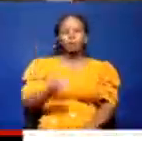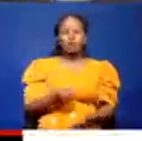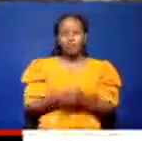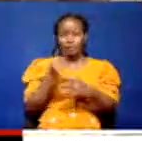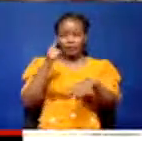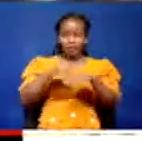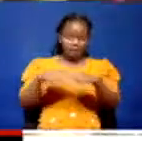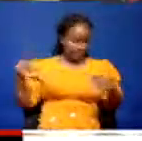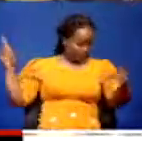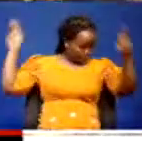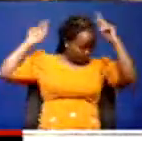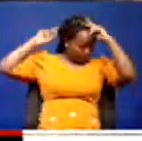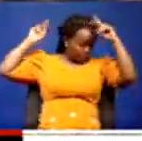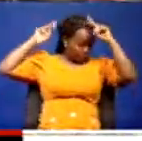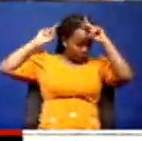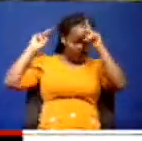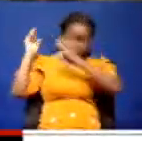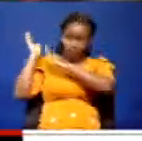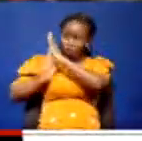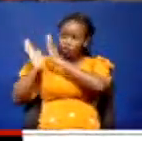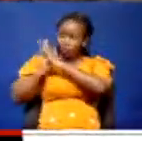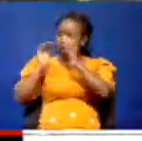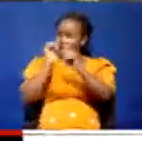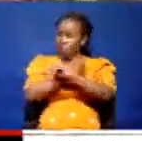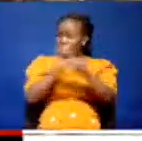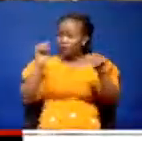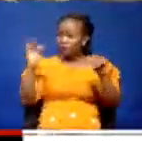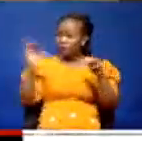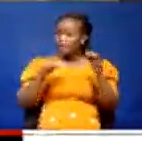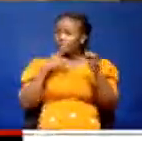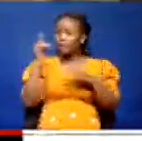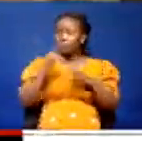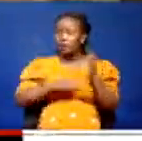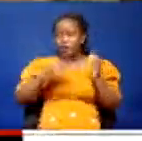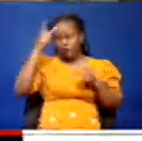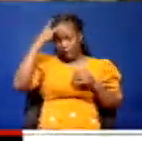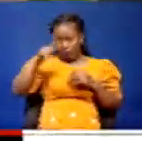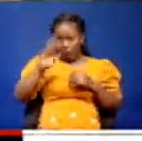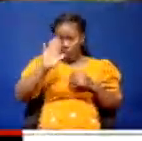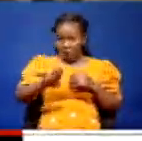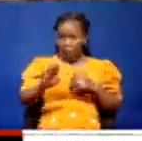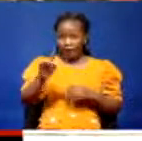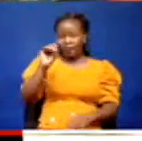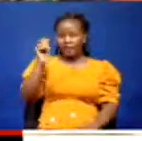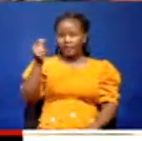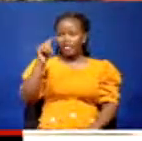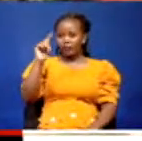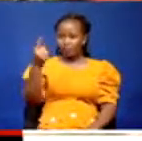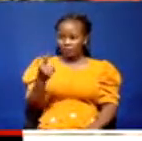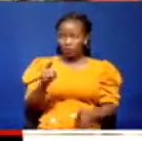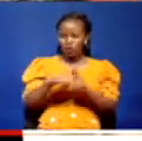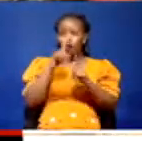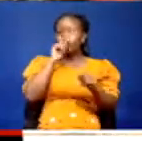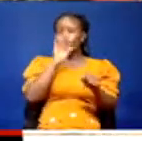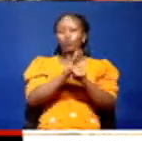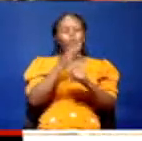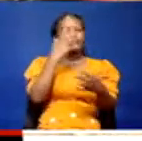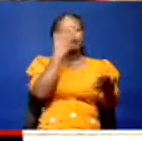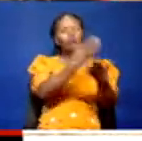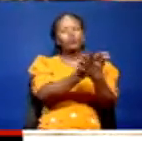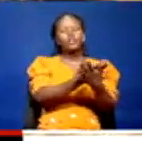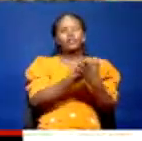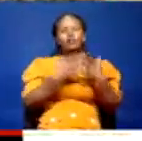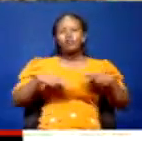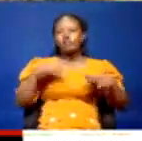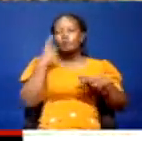Party presidential candidate said his policy will be Kenyans first and promised to jail those who have plundered the country's wealth for